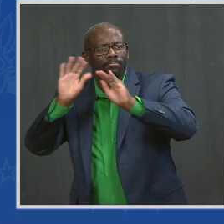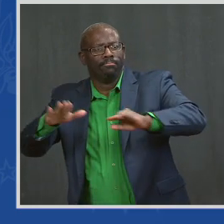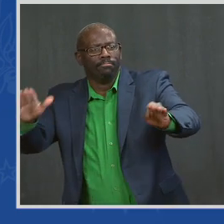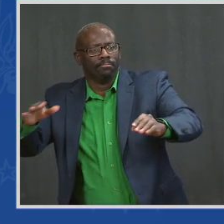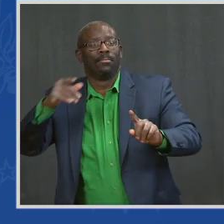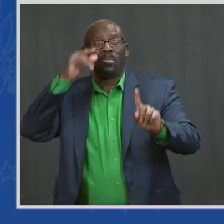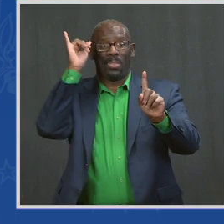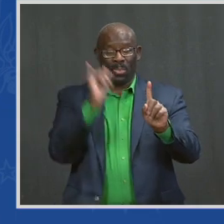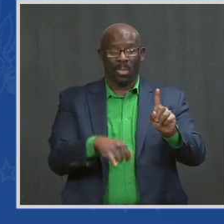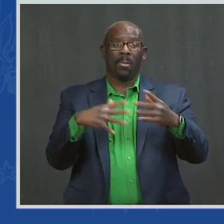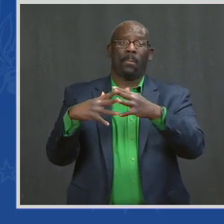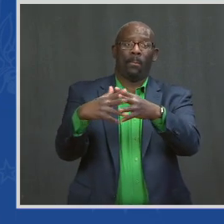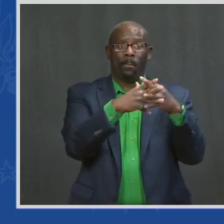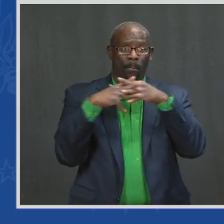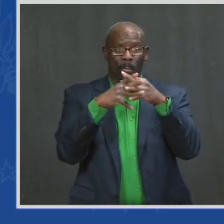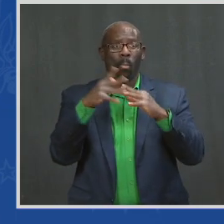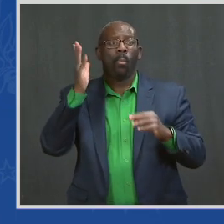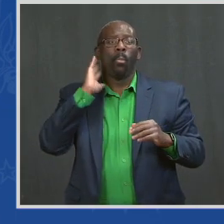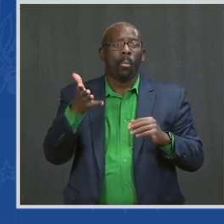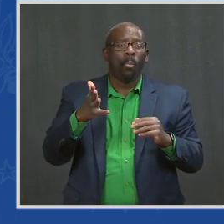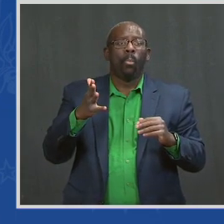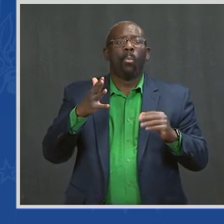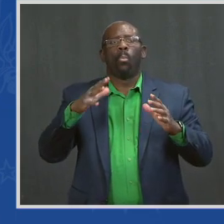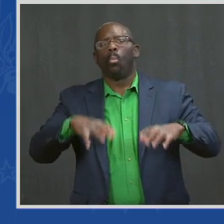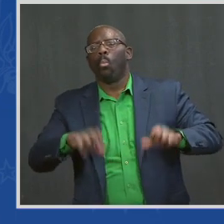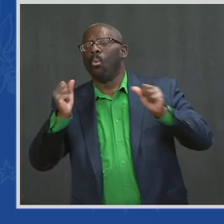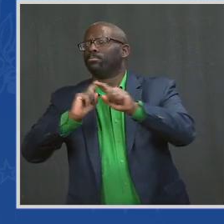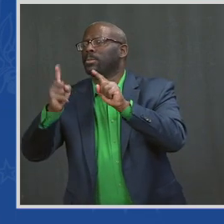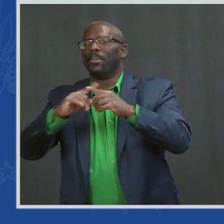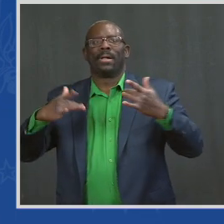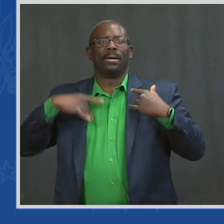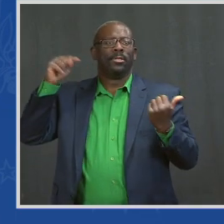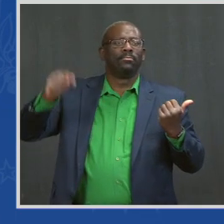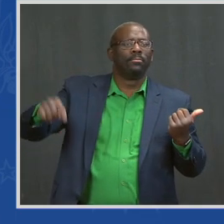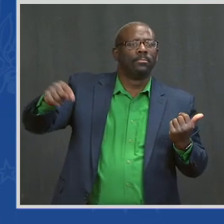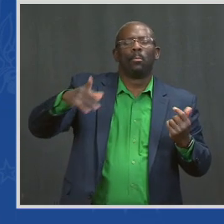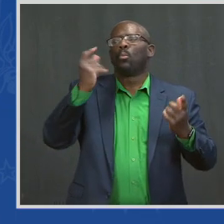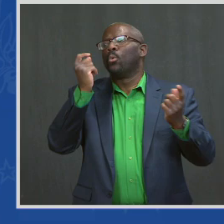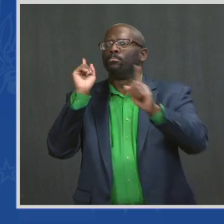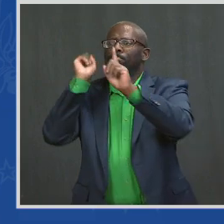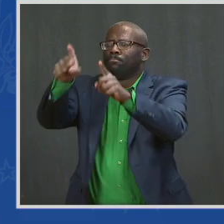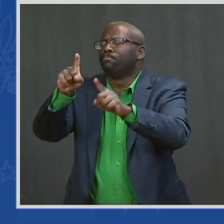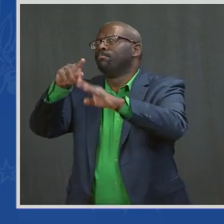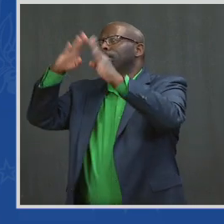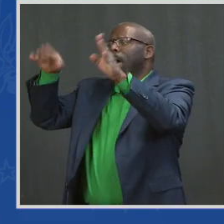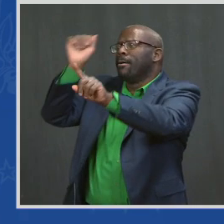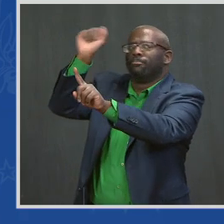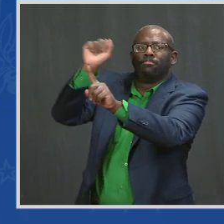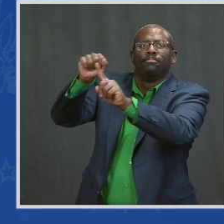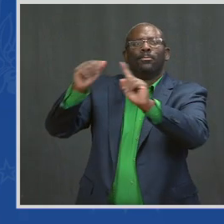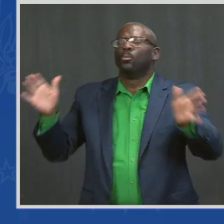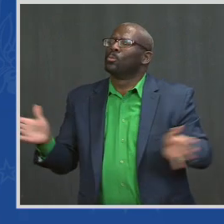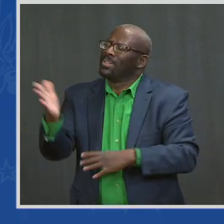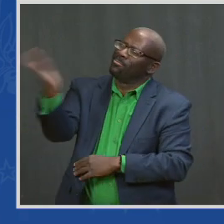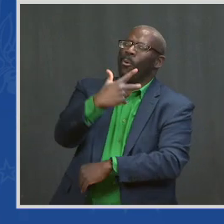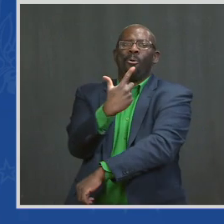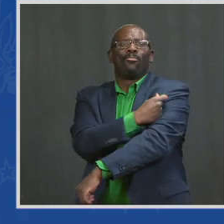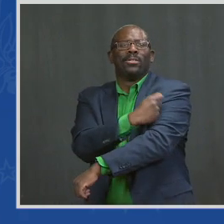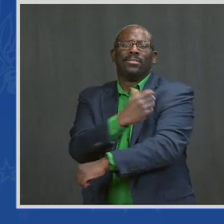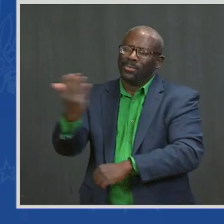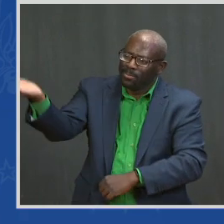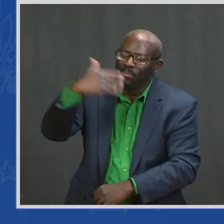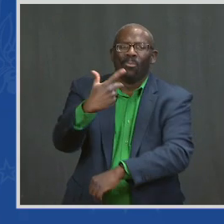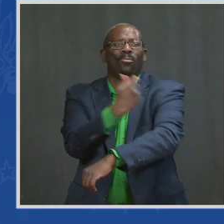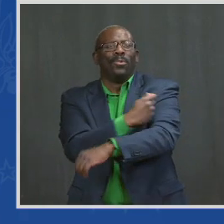canvassing and hosting events in their communities, going door to door, encouraging vaccinations. We've built equity into the heart of the